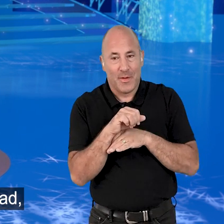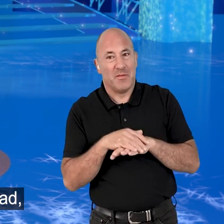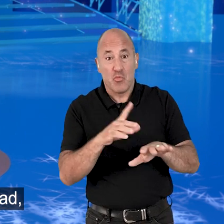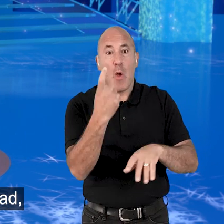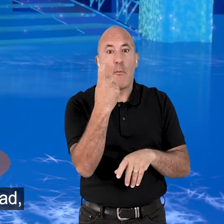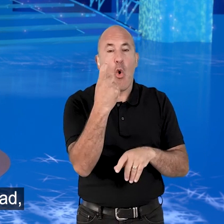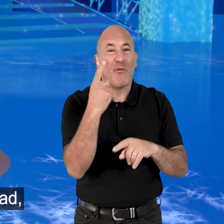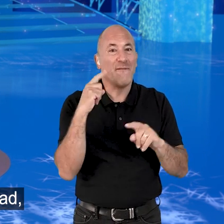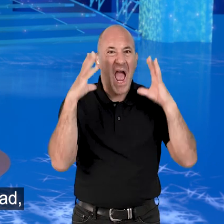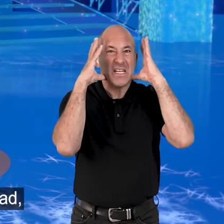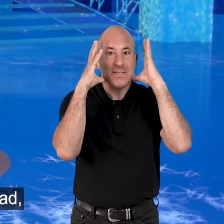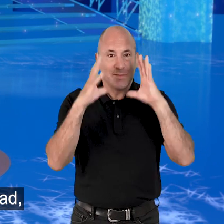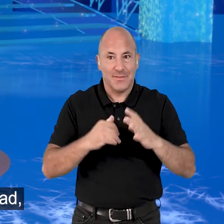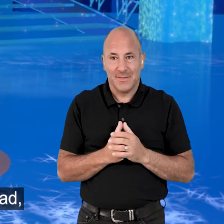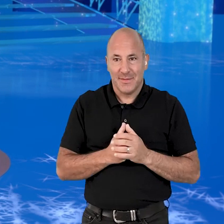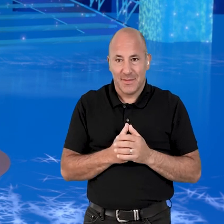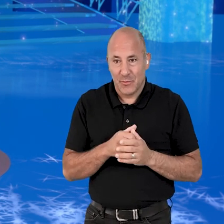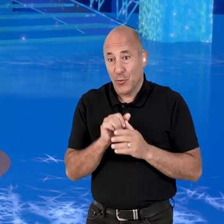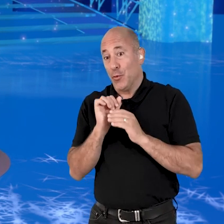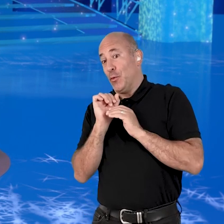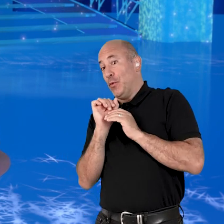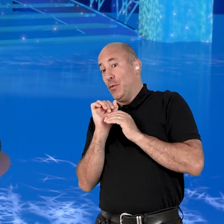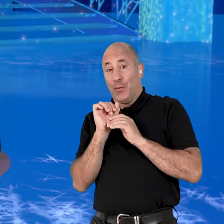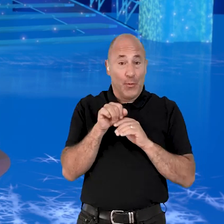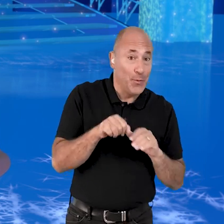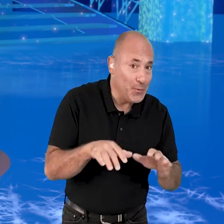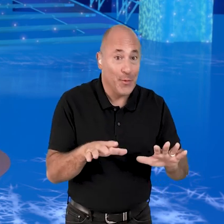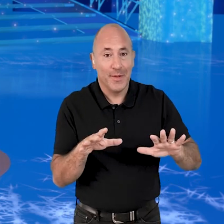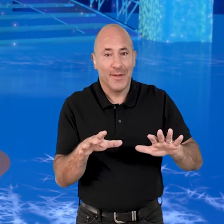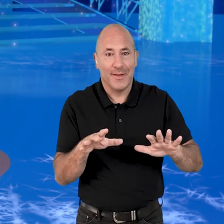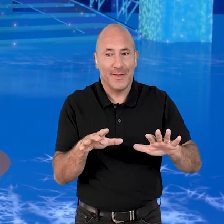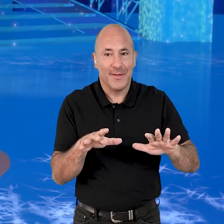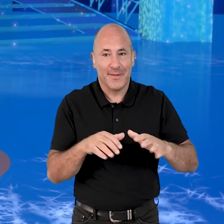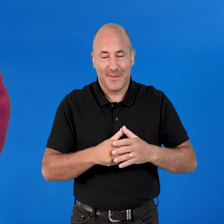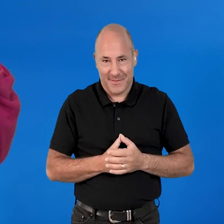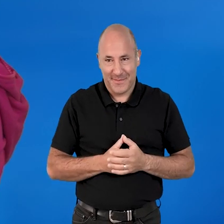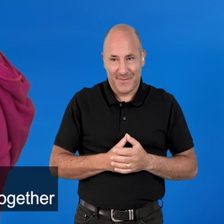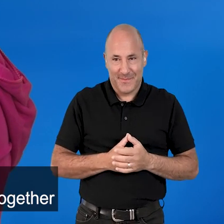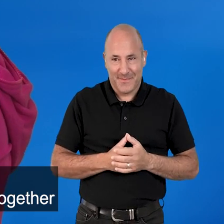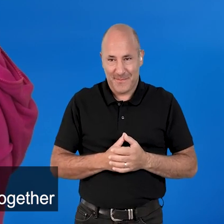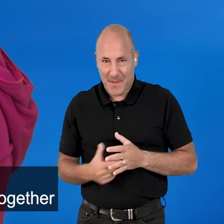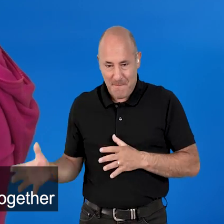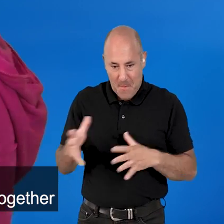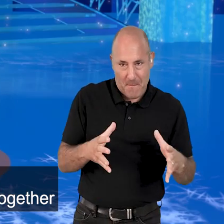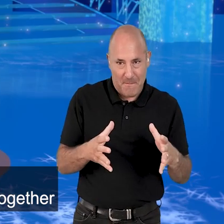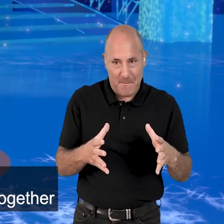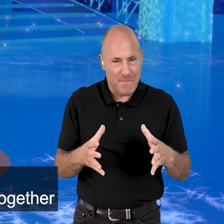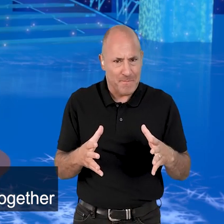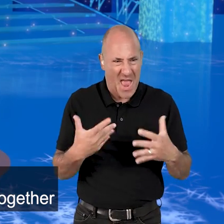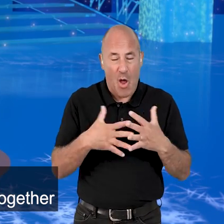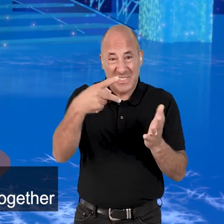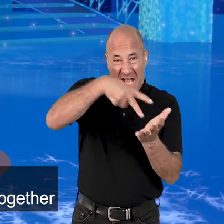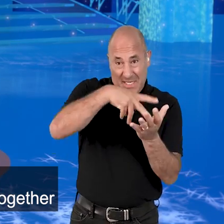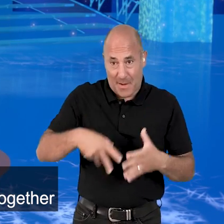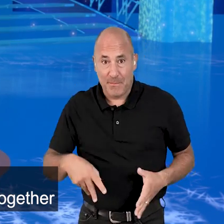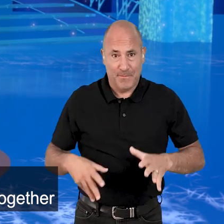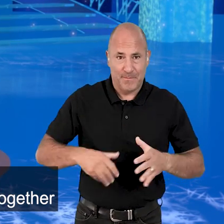And another one for the head. Whoop, ooh. Then they build him. Standing